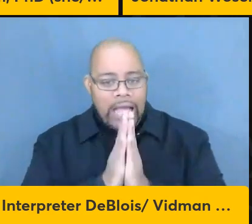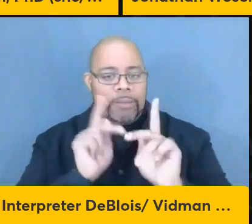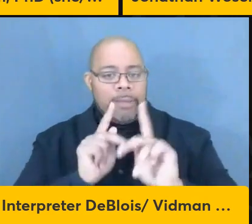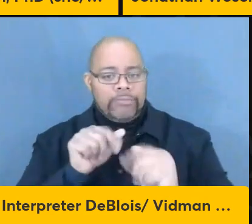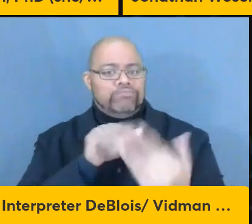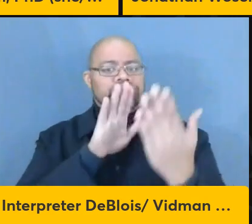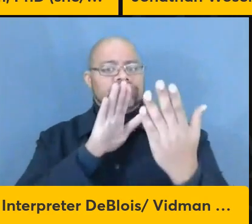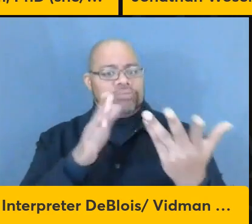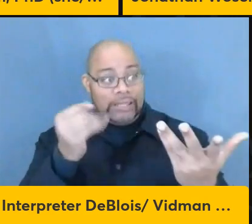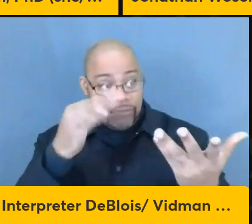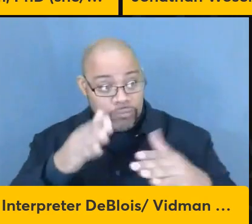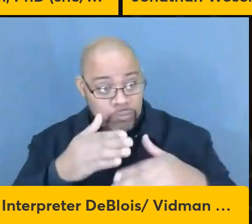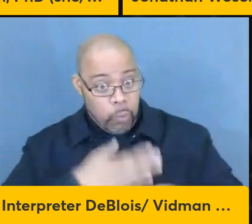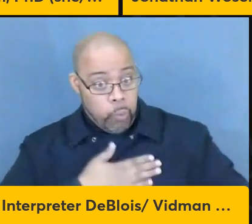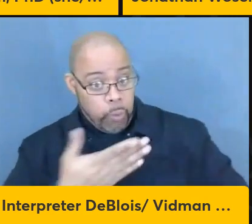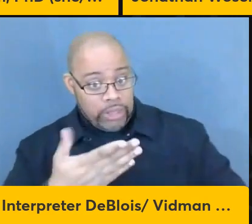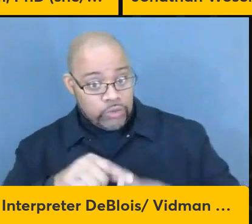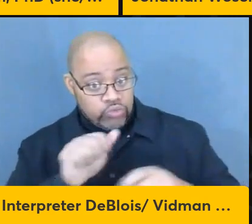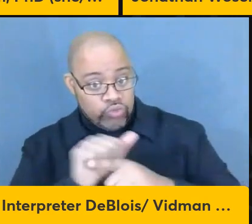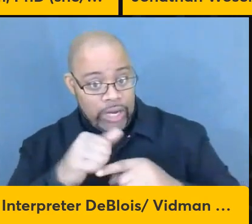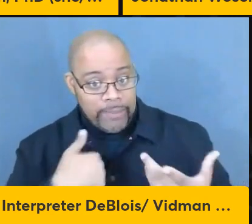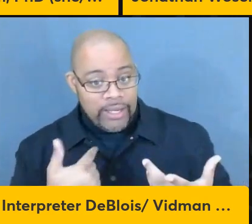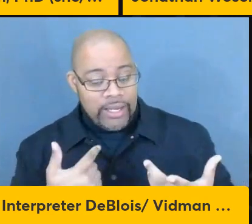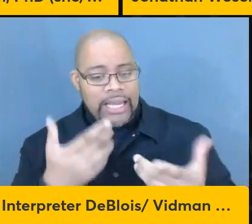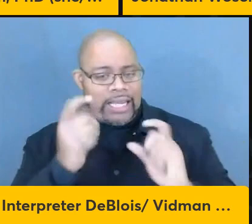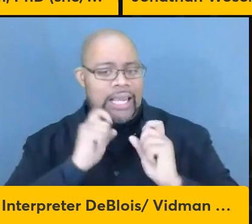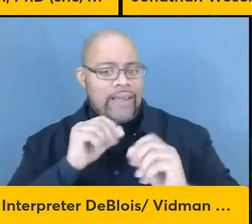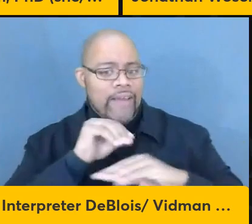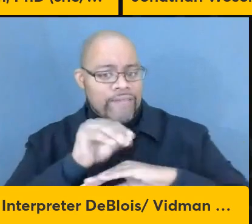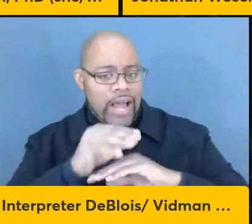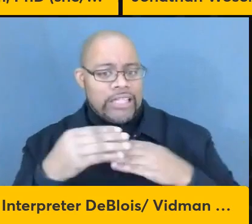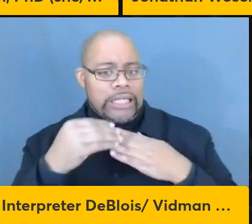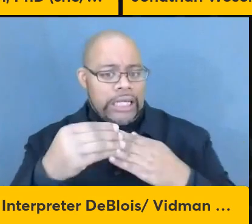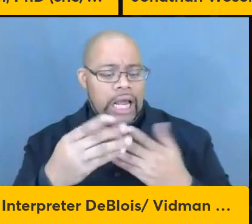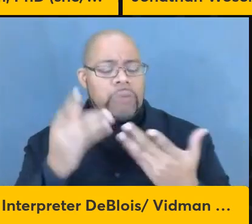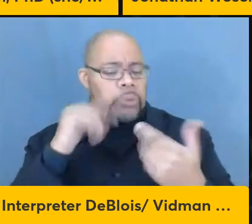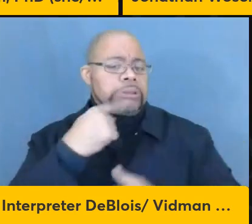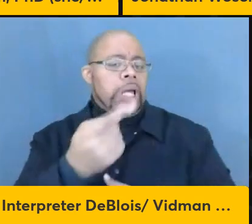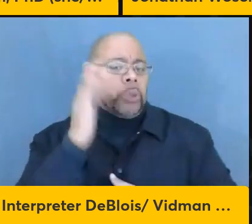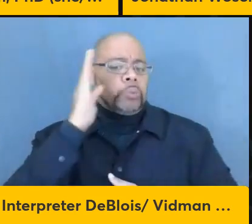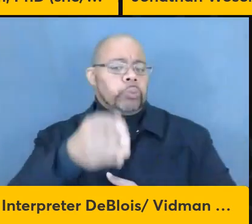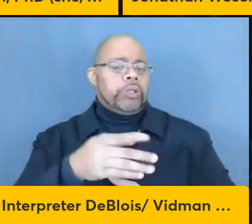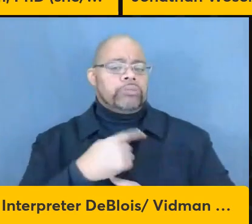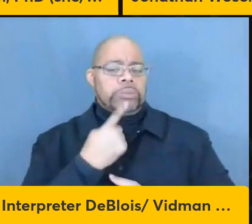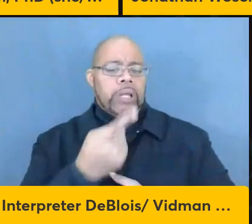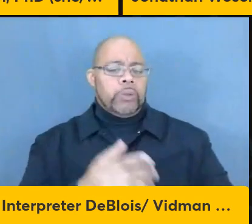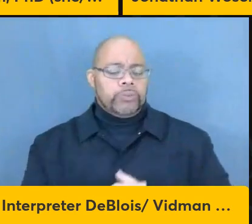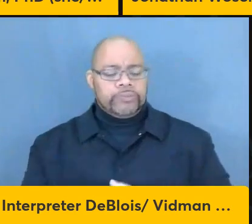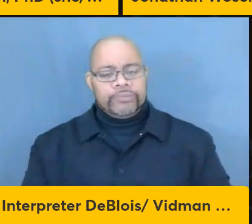front if they're open, giving you some advice and guiding you, and they'll tell you.